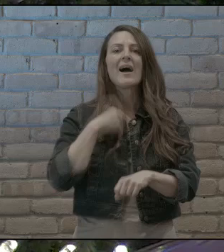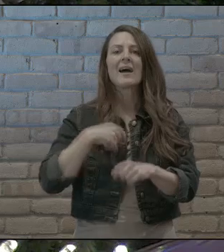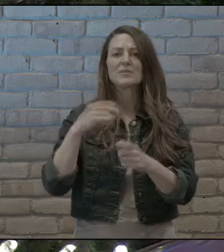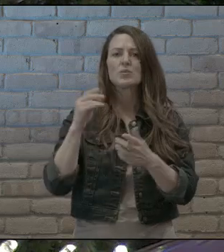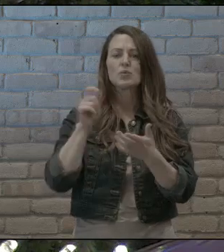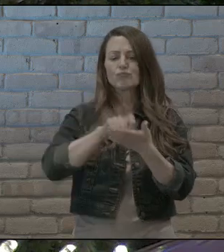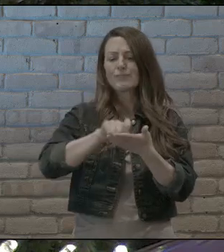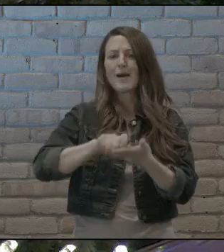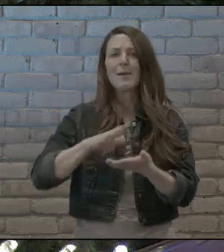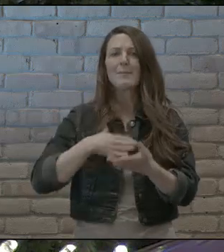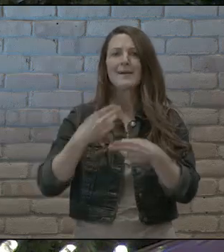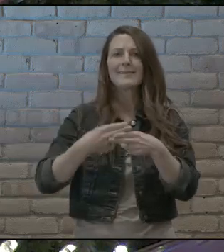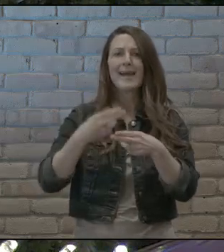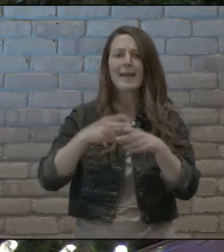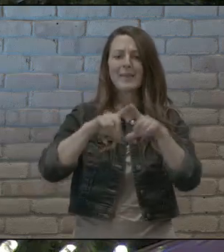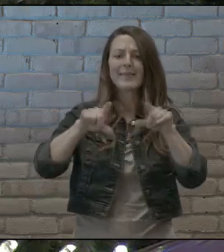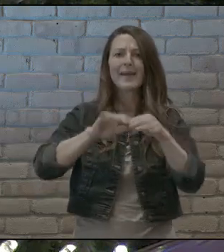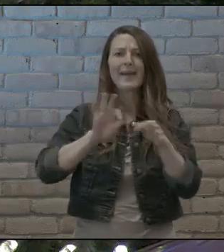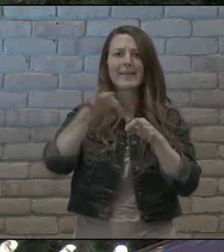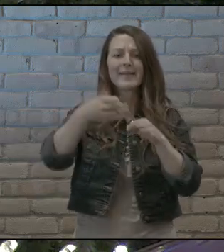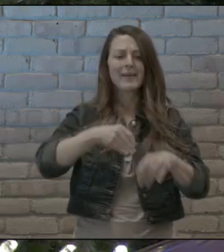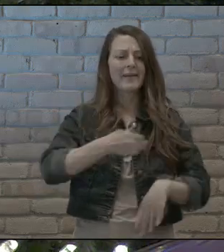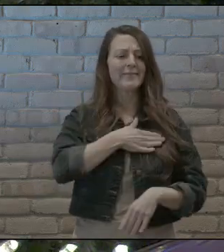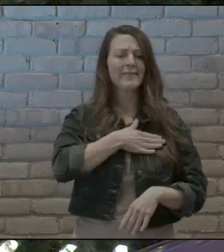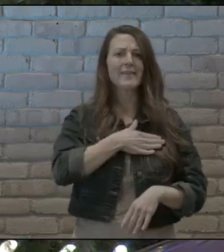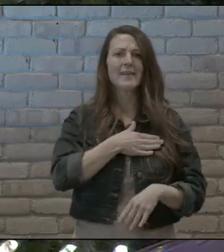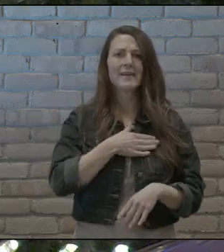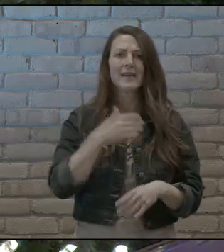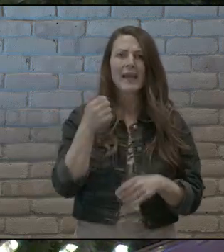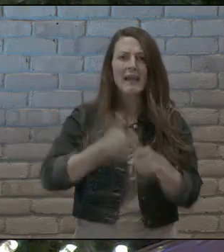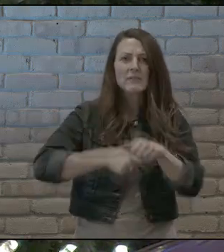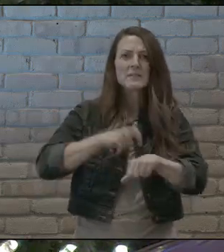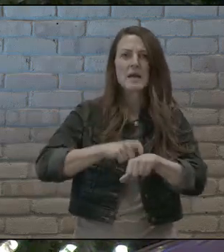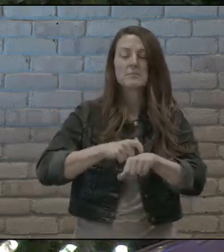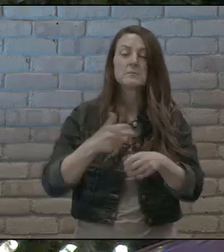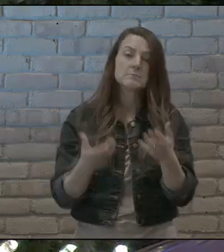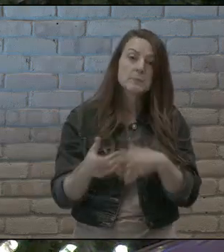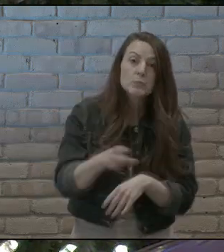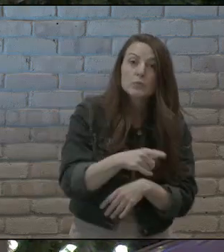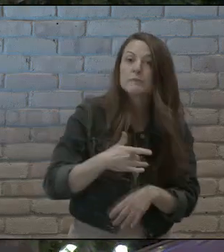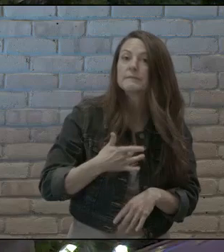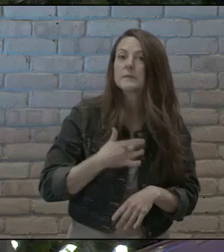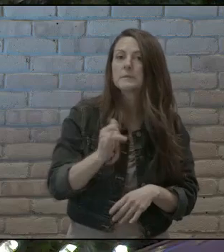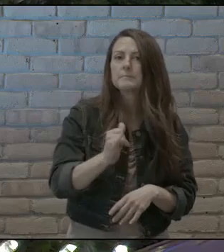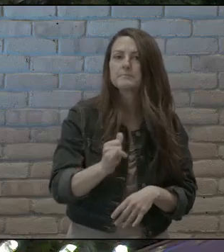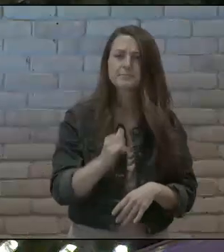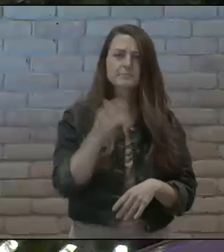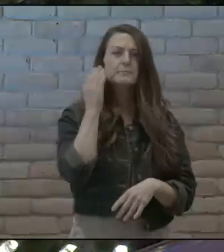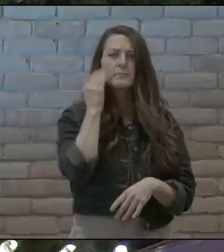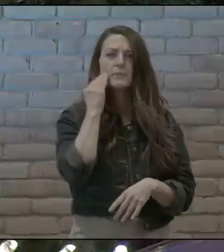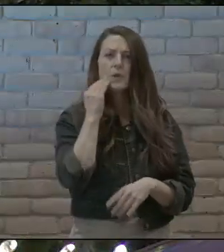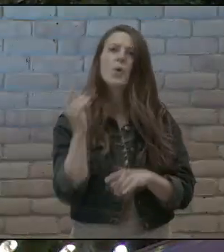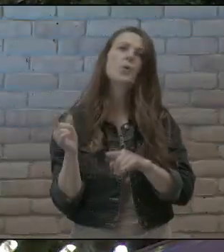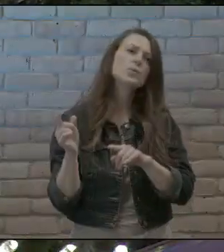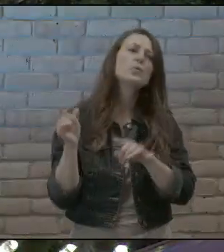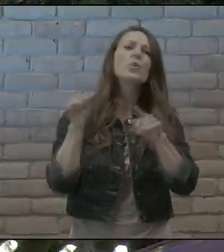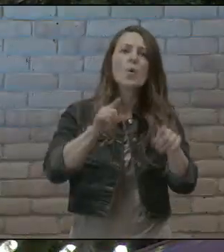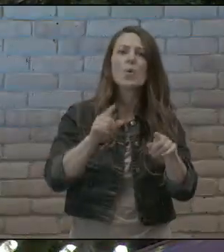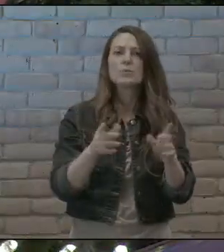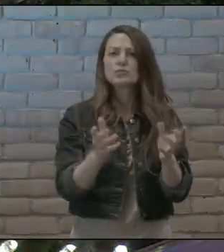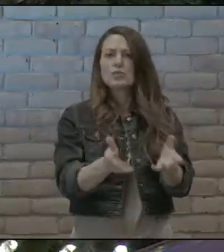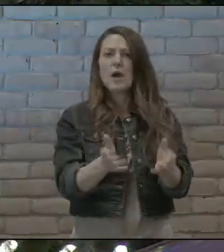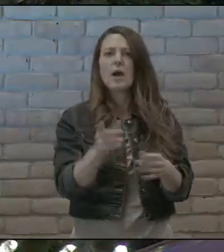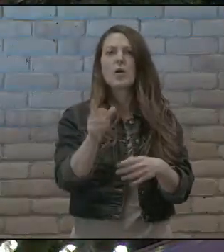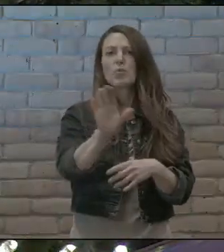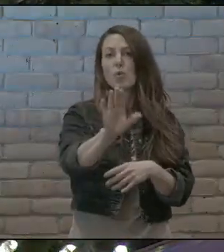name tag every time I walked in the door. Well, maybe you felt the same way about filling your name out every time you go to use that chat function as